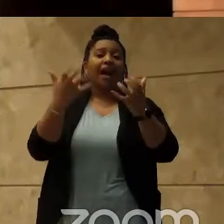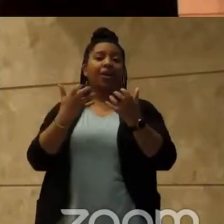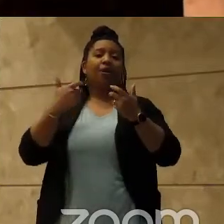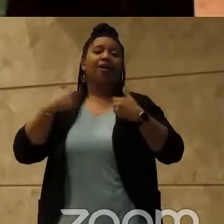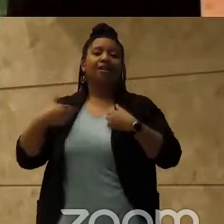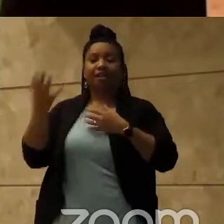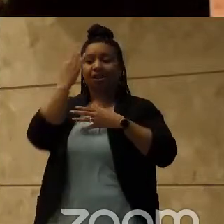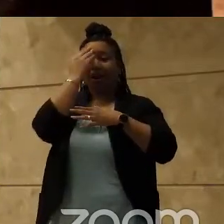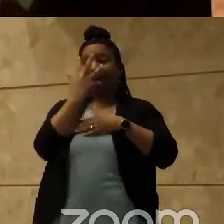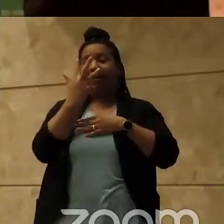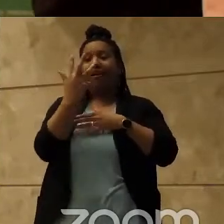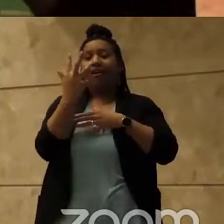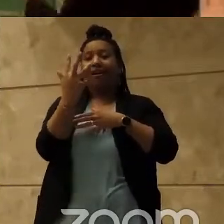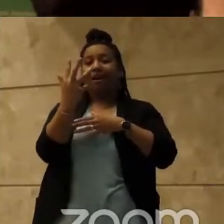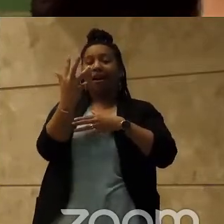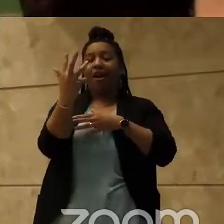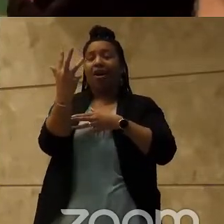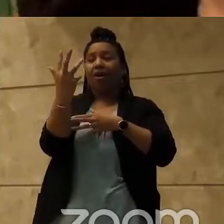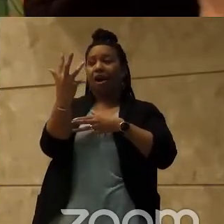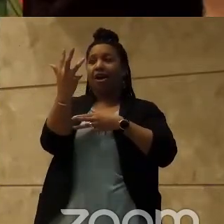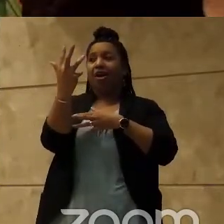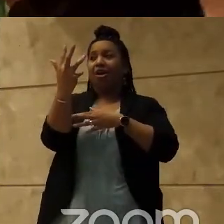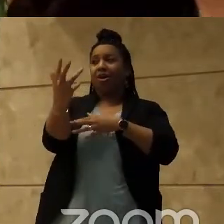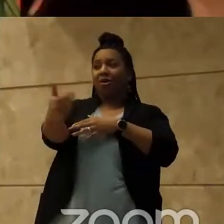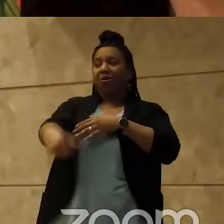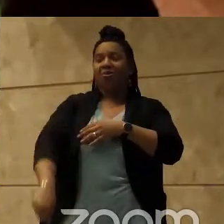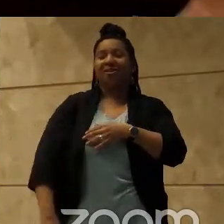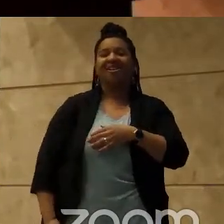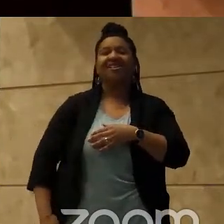foolish. I want to